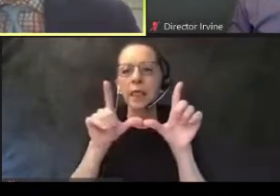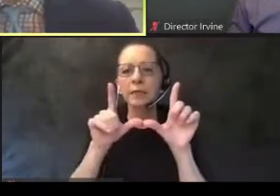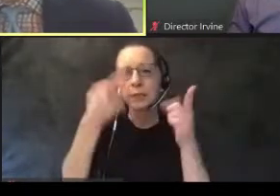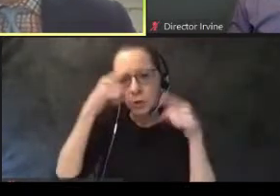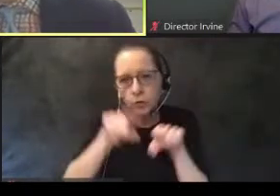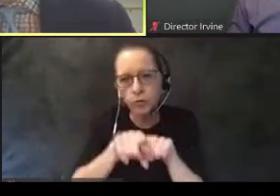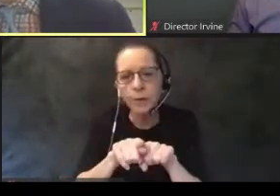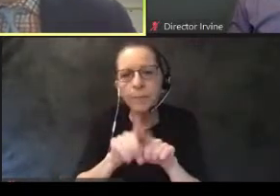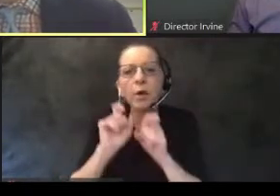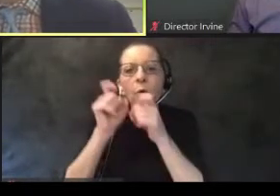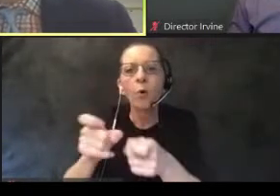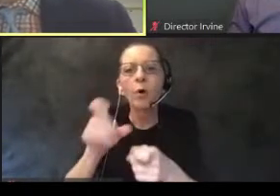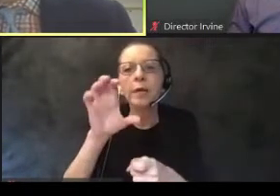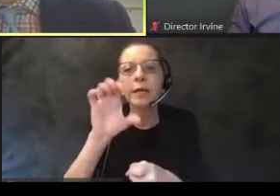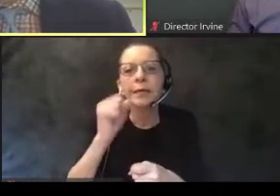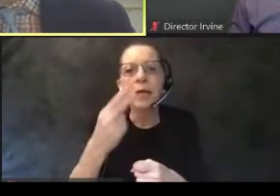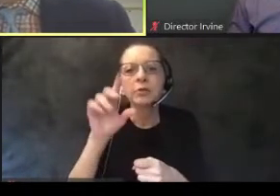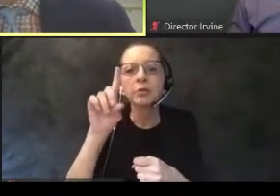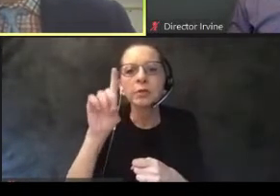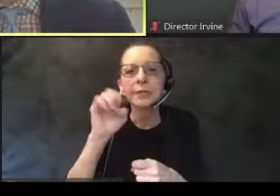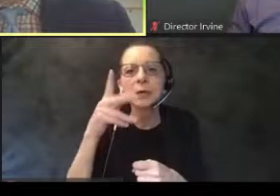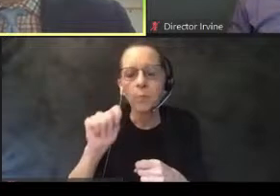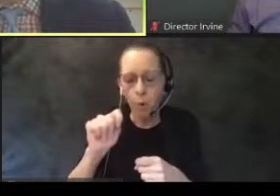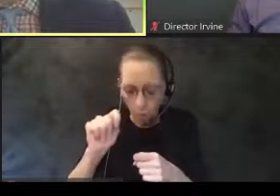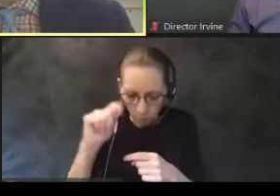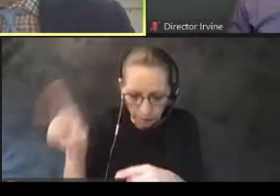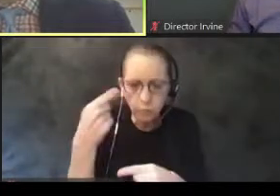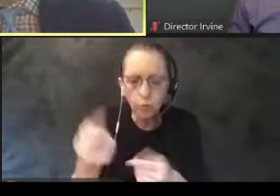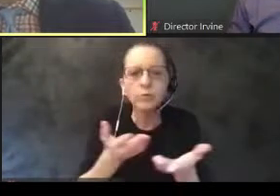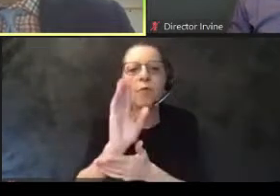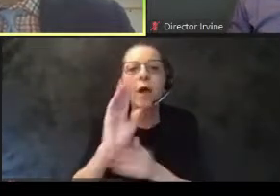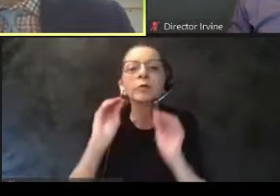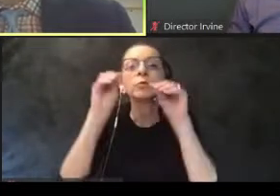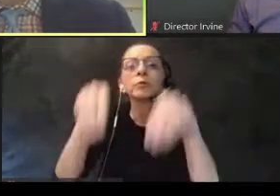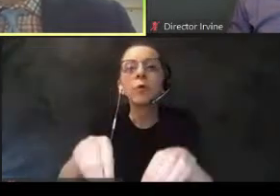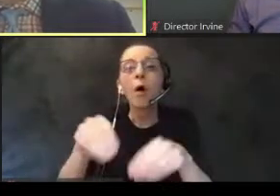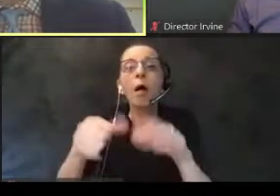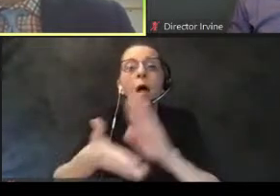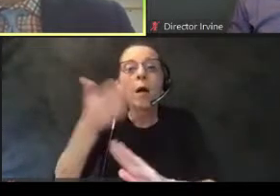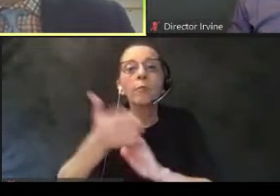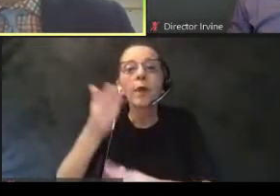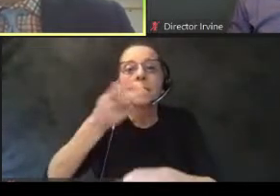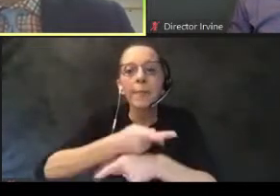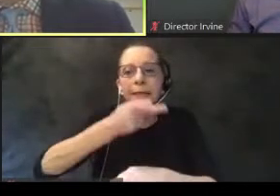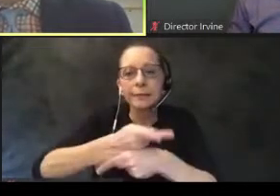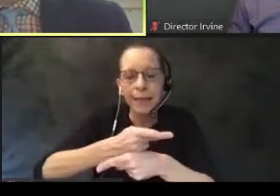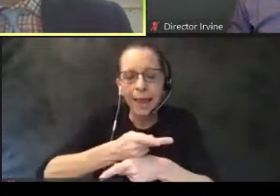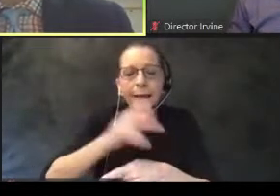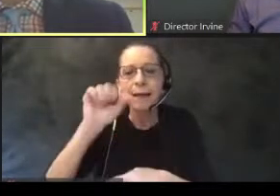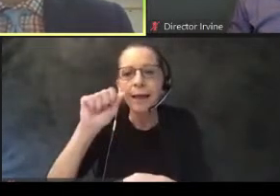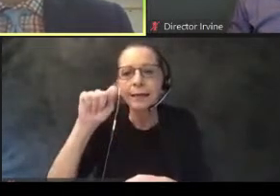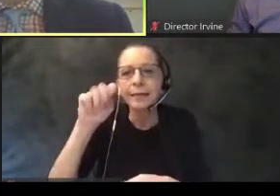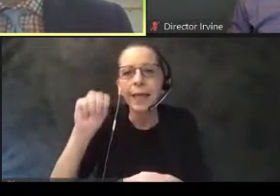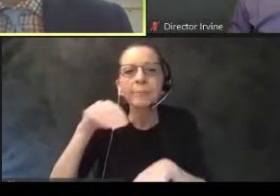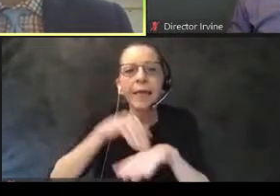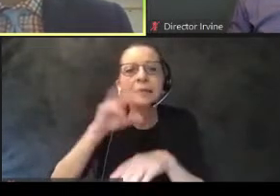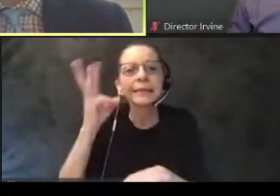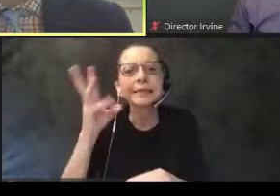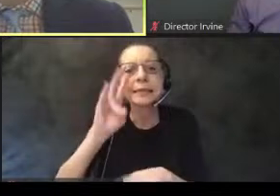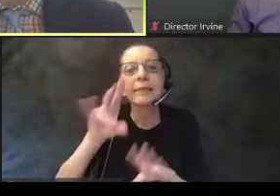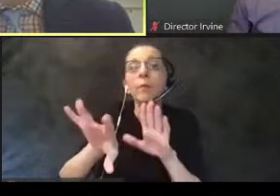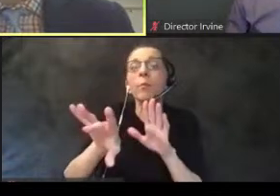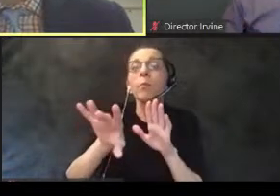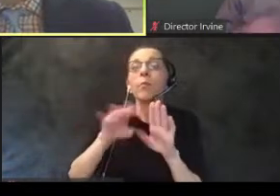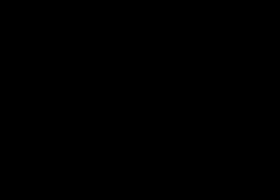agreement awarding Cash Depot the non-exclusive right to install, operate, and maintain ATMs at 67 pre-selected